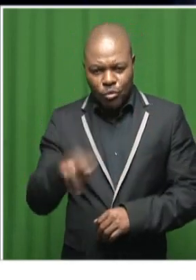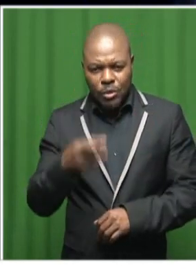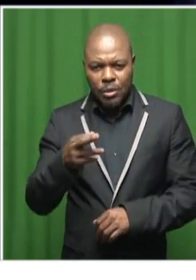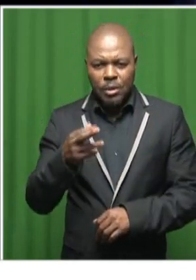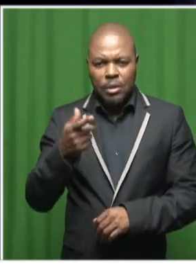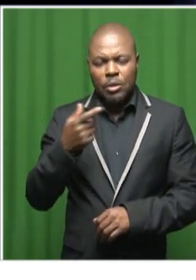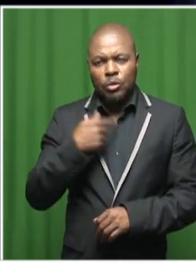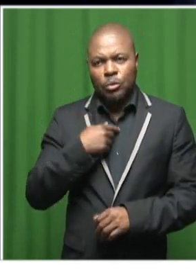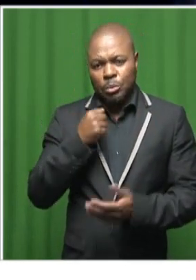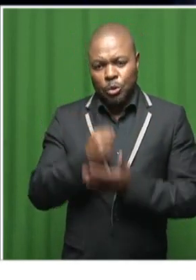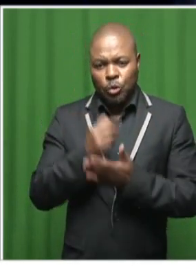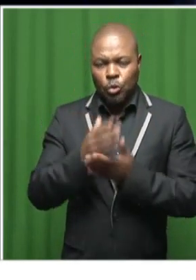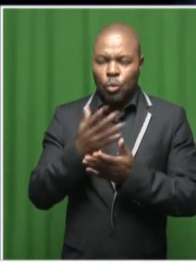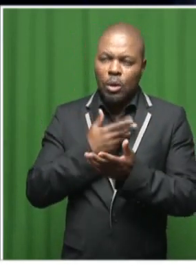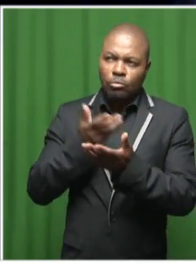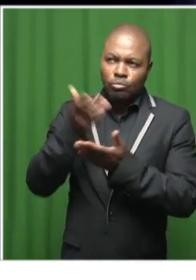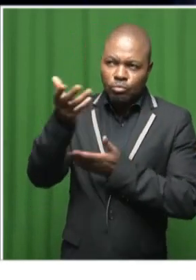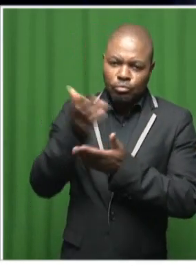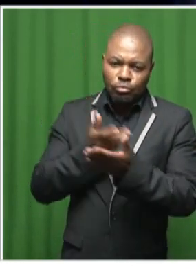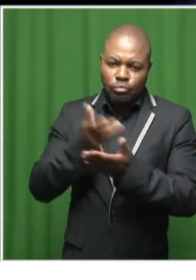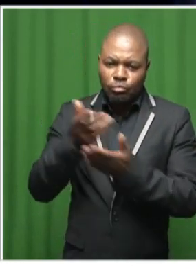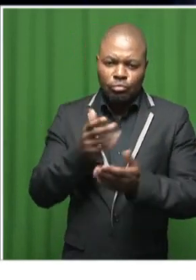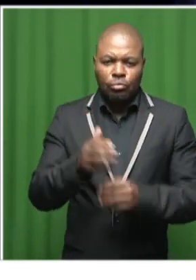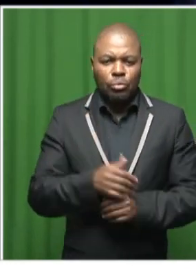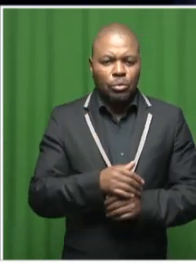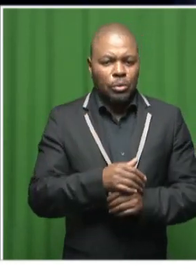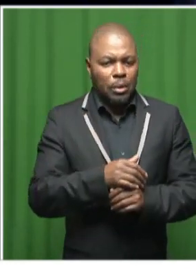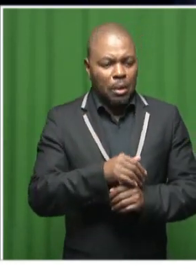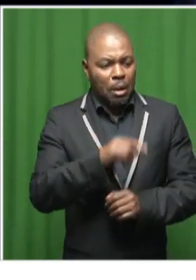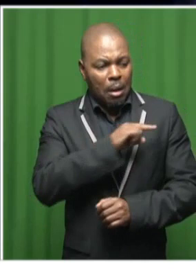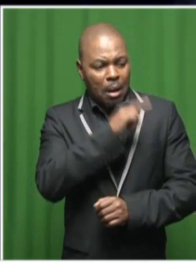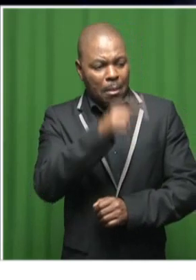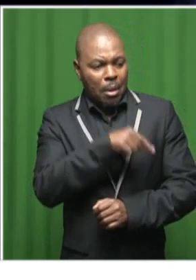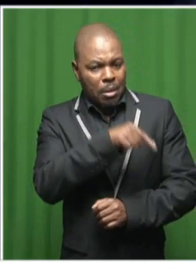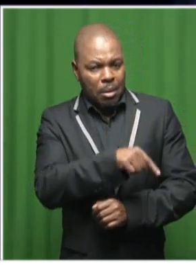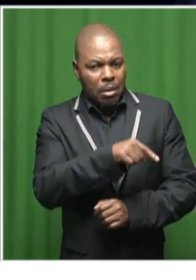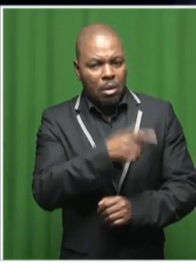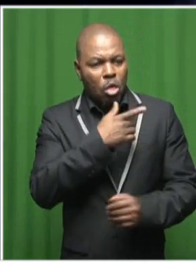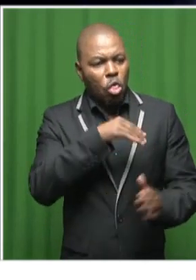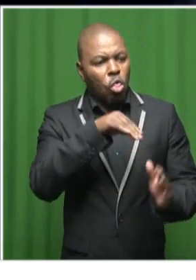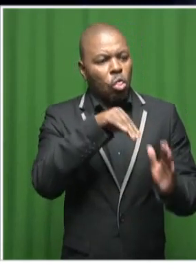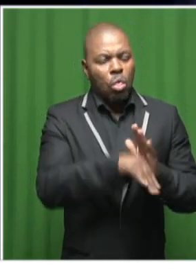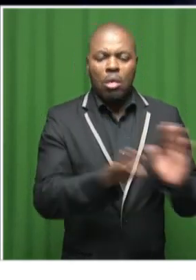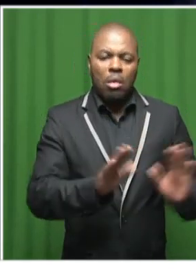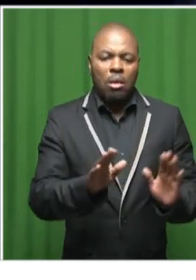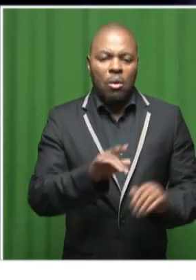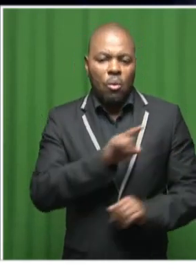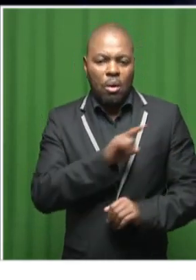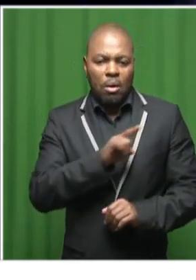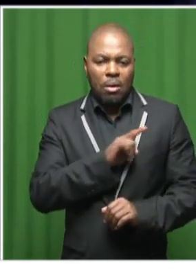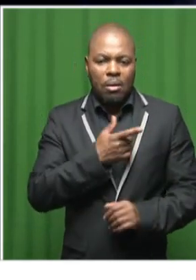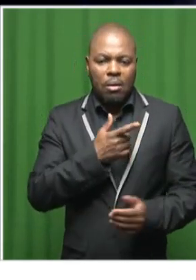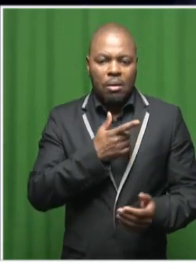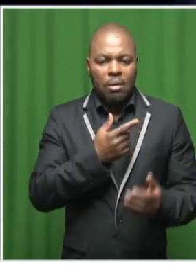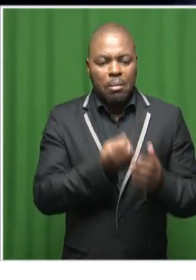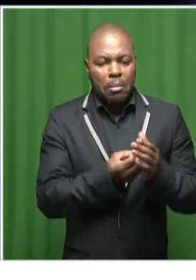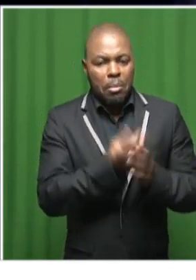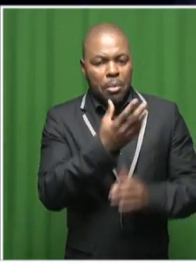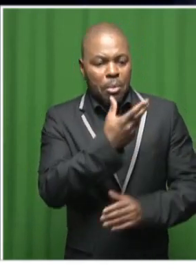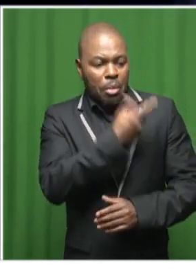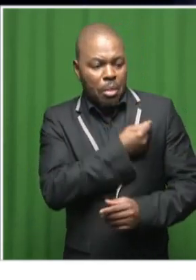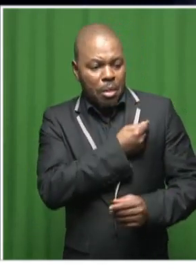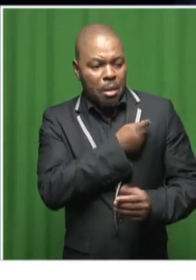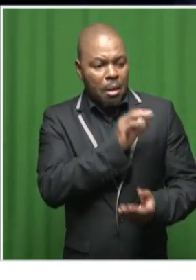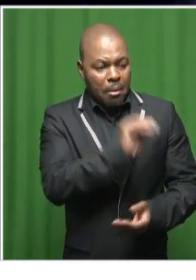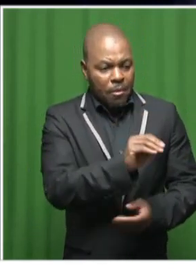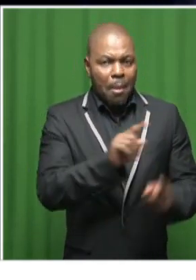engage, ensure that we don't have this capacity, which will then be choked because they manufacture vaccines and nobody buys